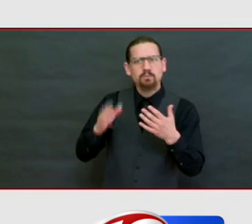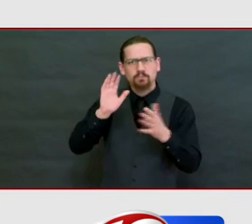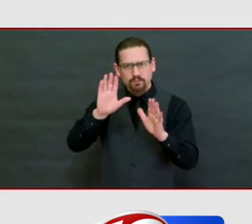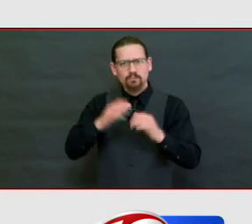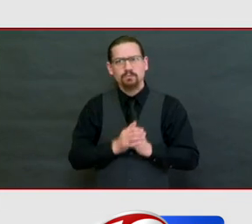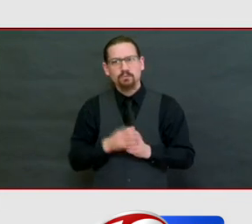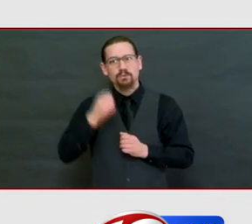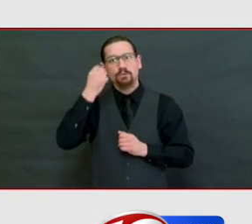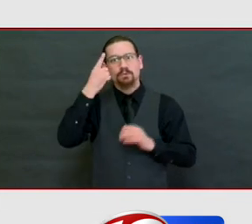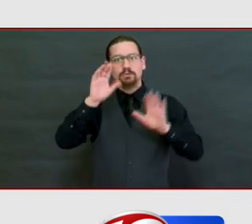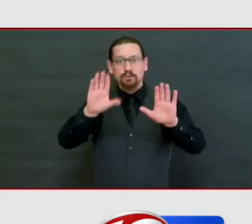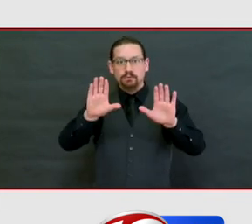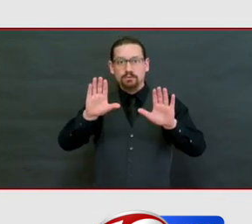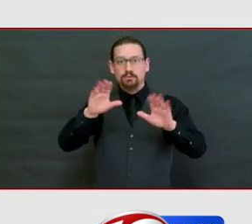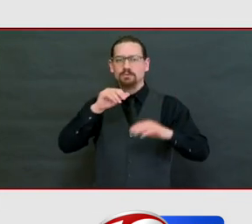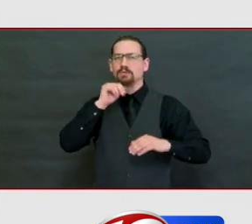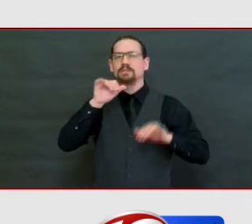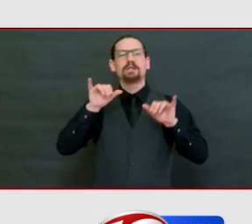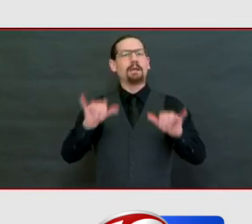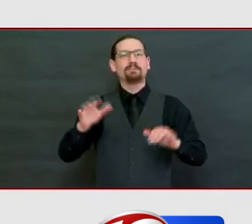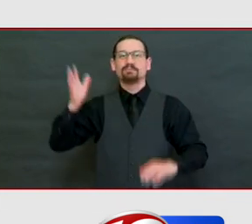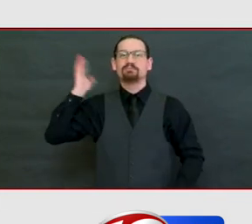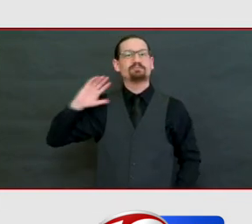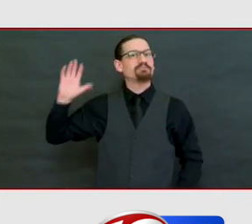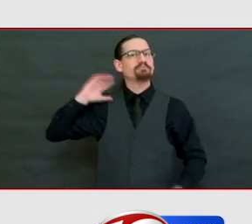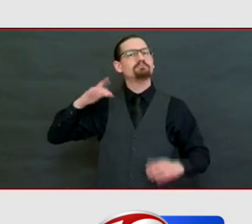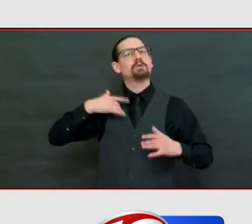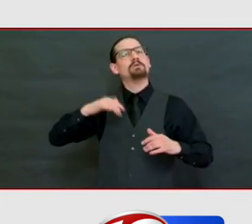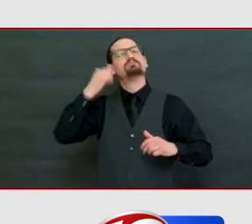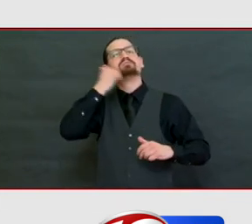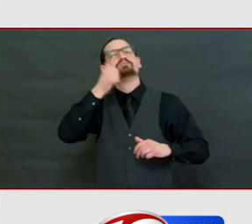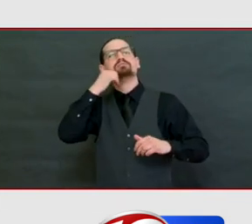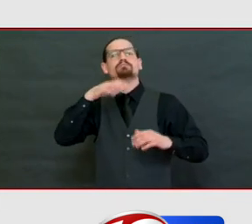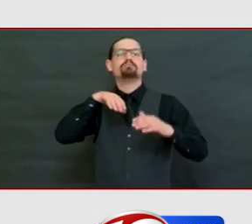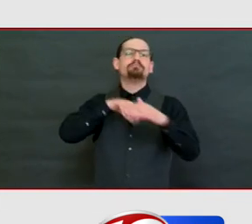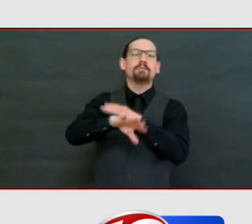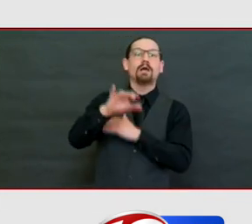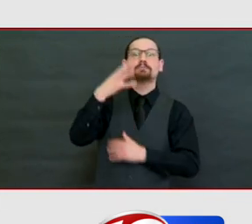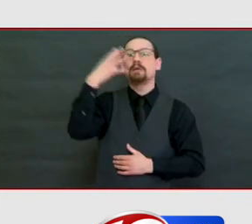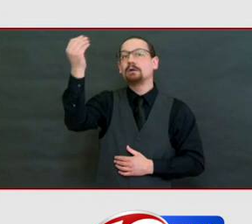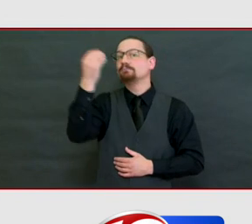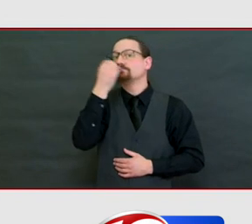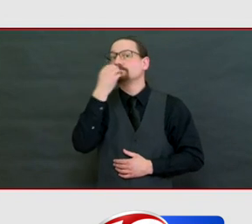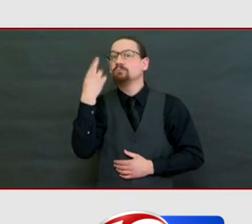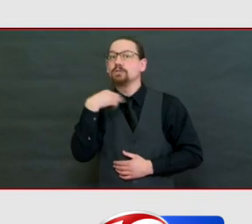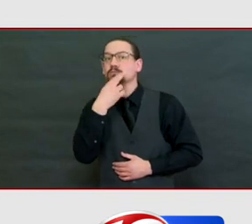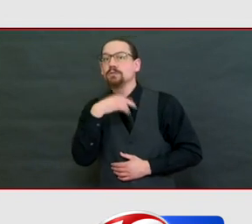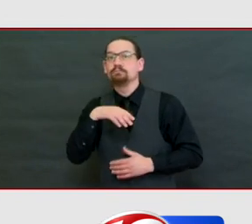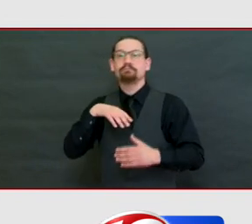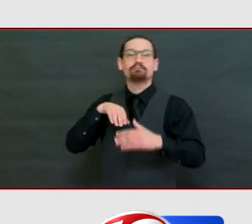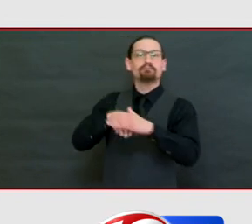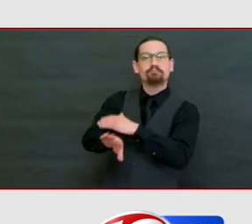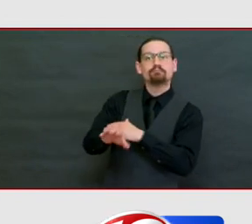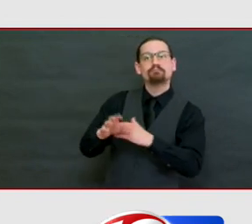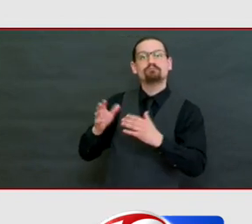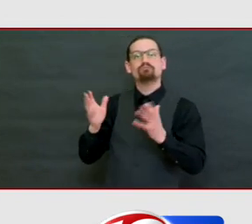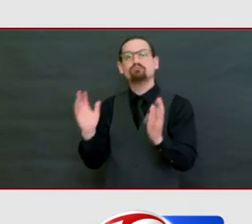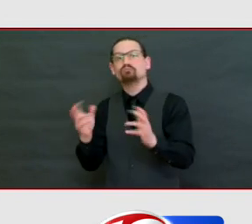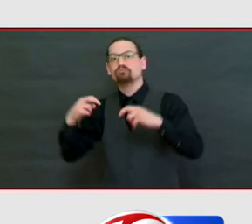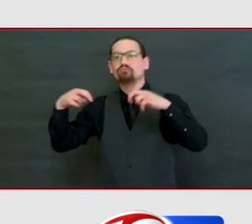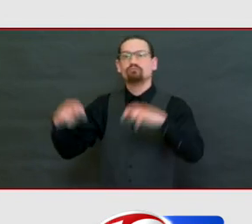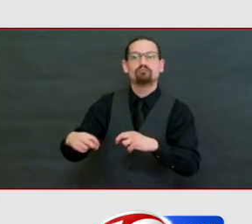different. It's all going to look different. When you go to the restaurant, there'll be, you know, there may or may not be